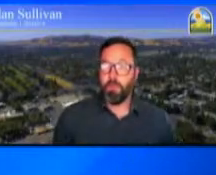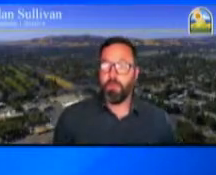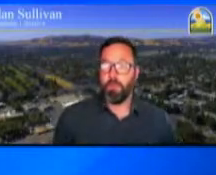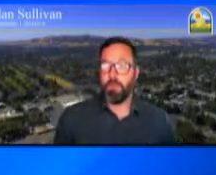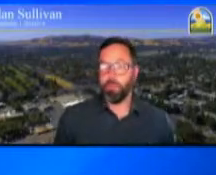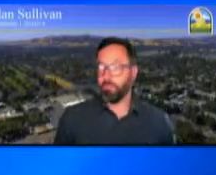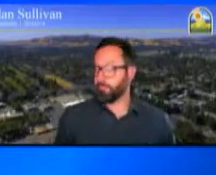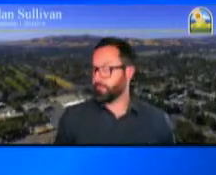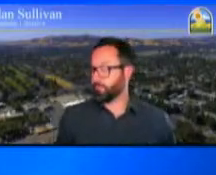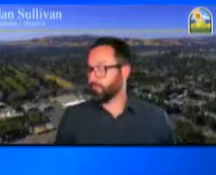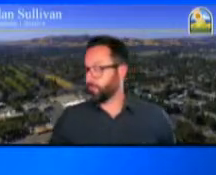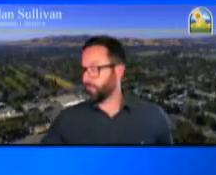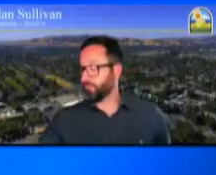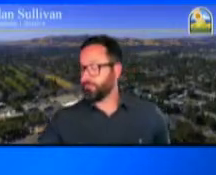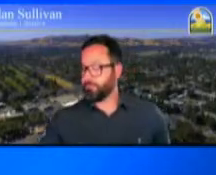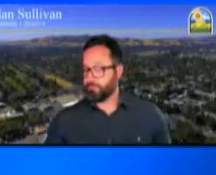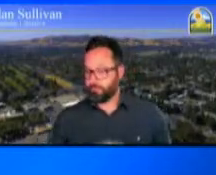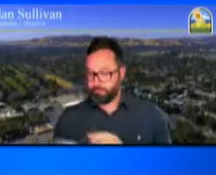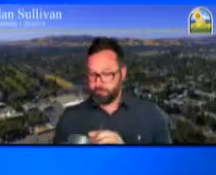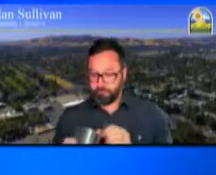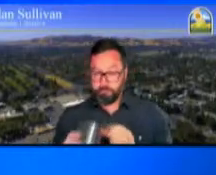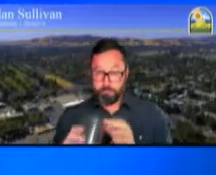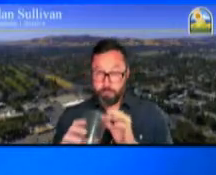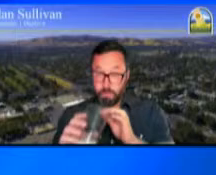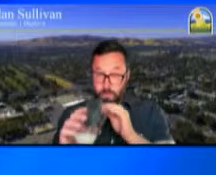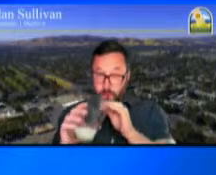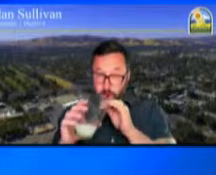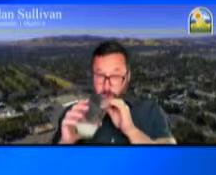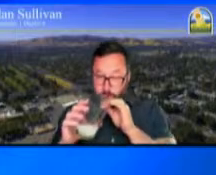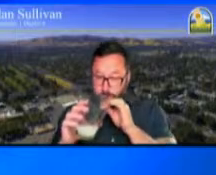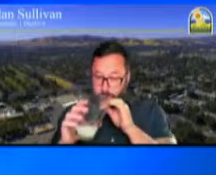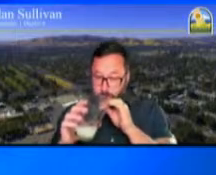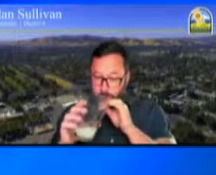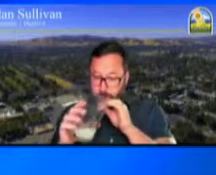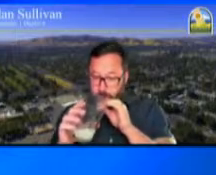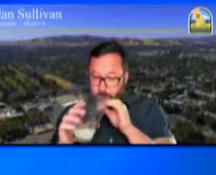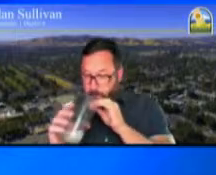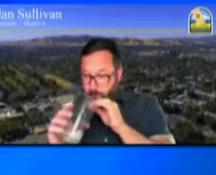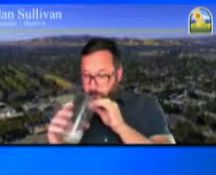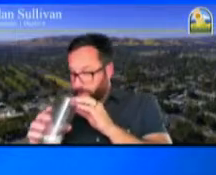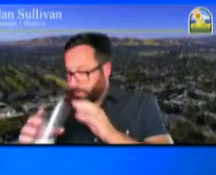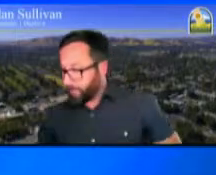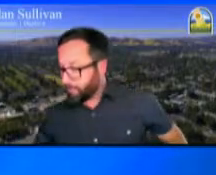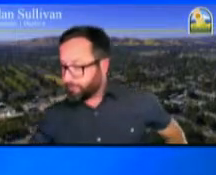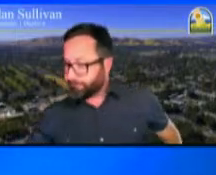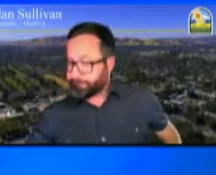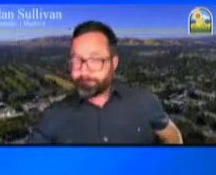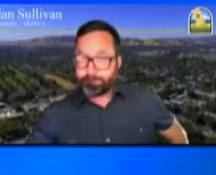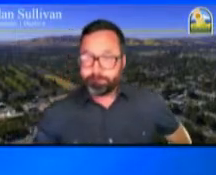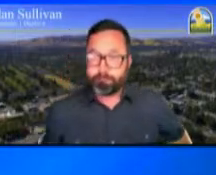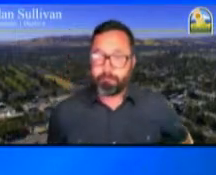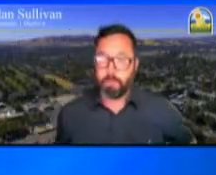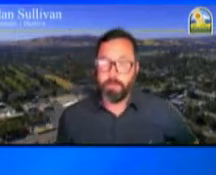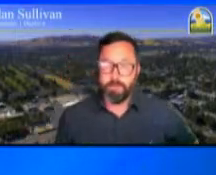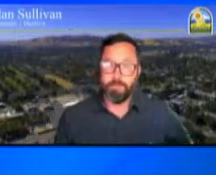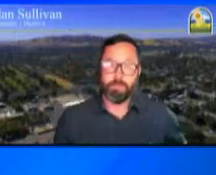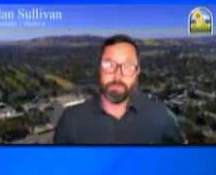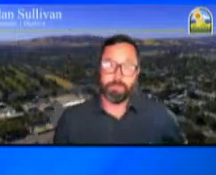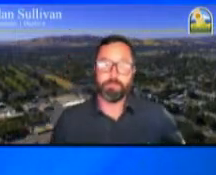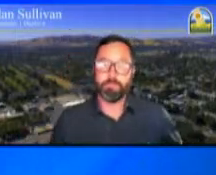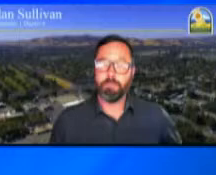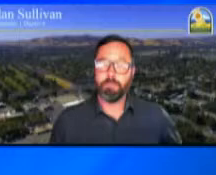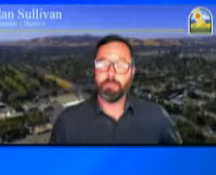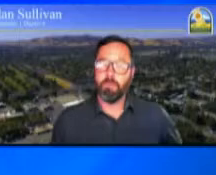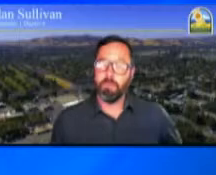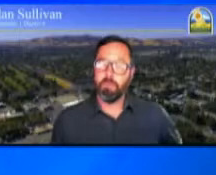There's still Councilmember Silva. I've just had my hand up for the motion for after everybody's done commenting. Okay. Councilmember Silva. Let's